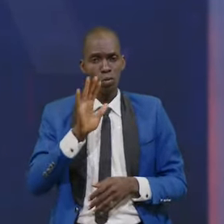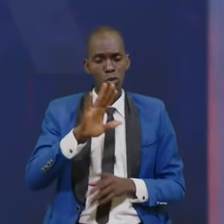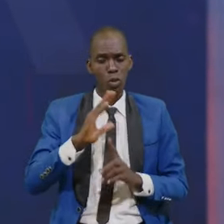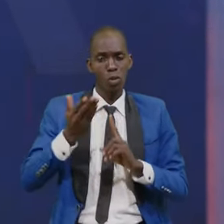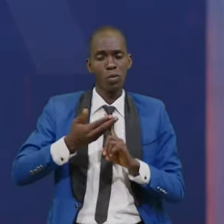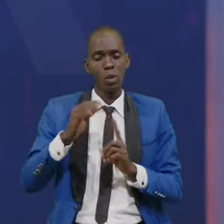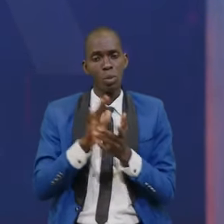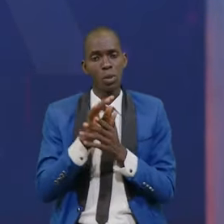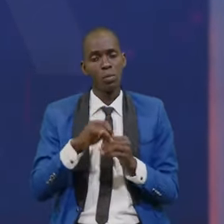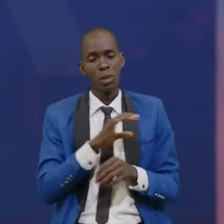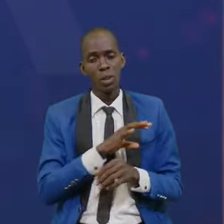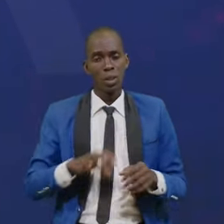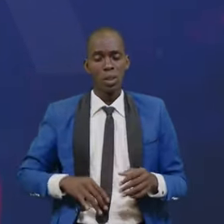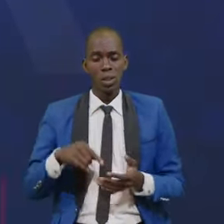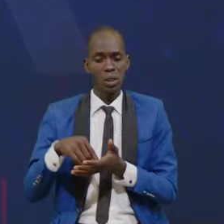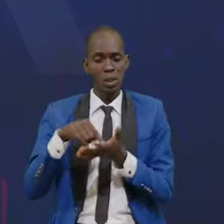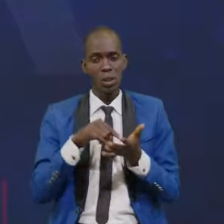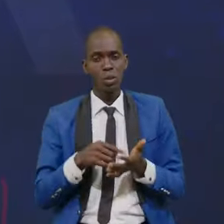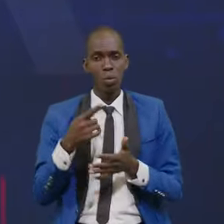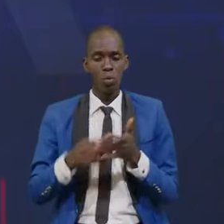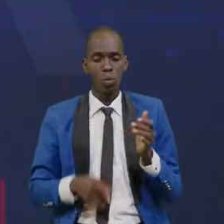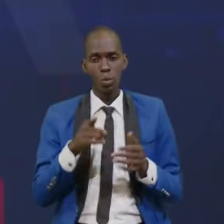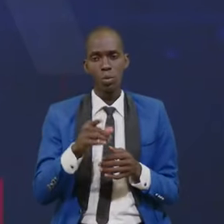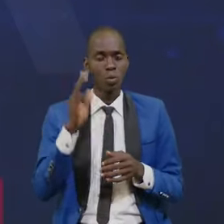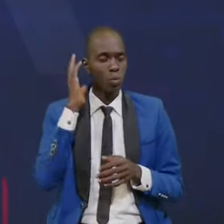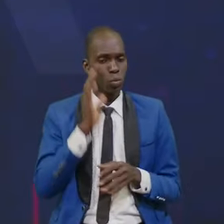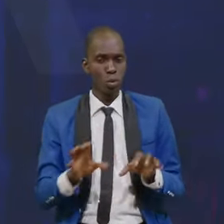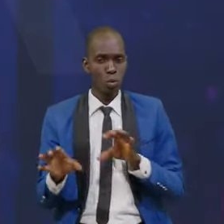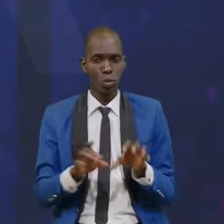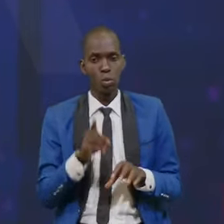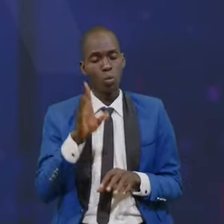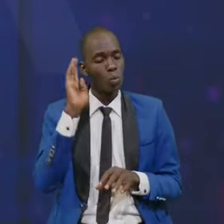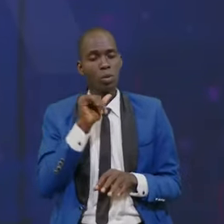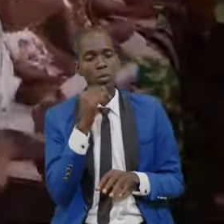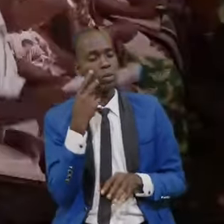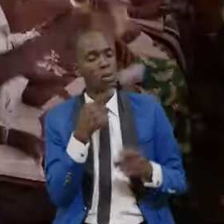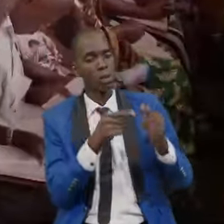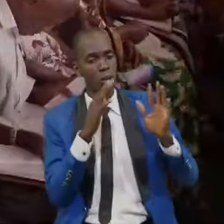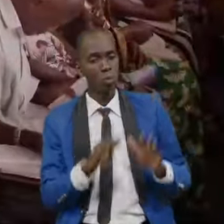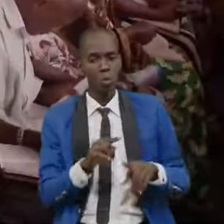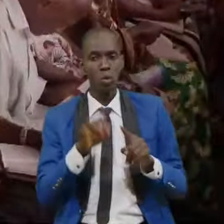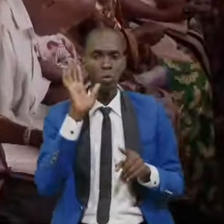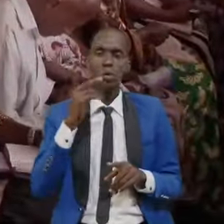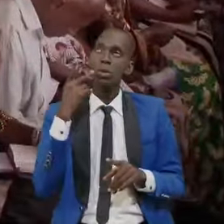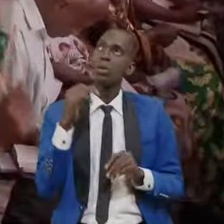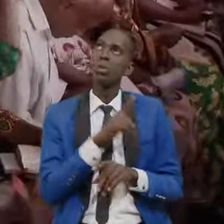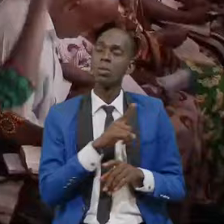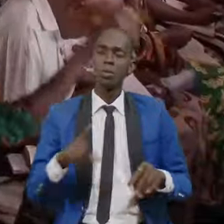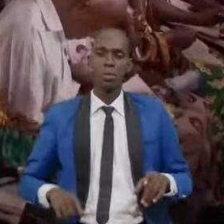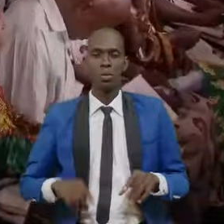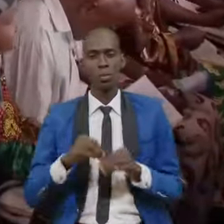is what you will do. You will not see them, you will see the Lord.